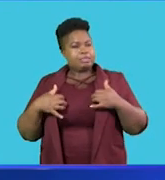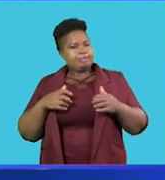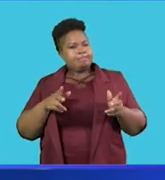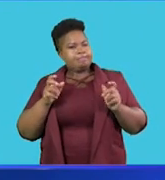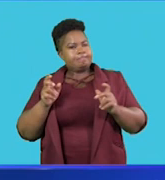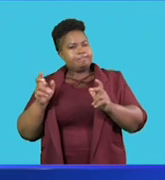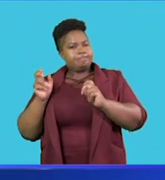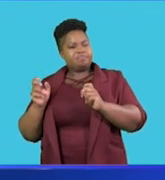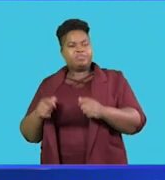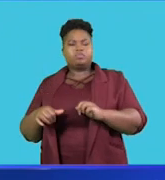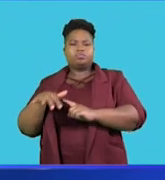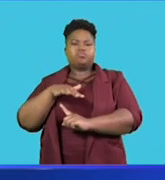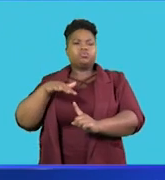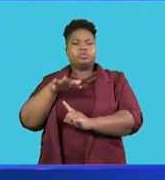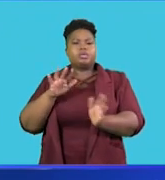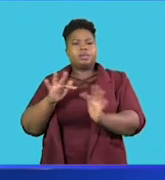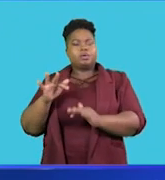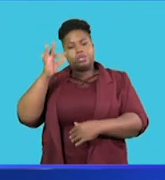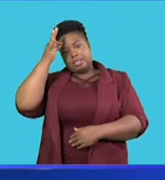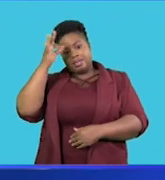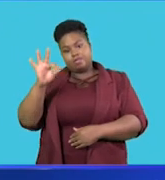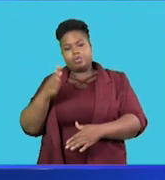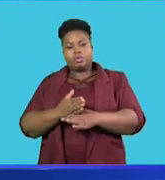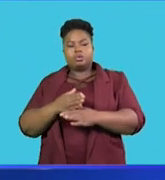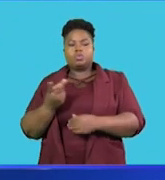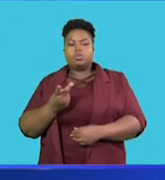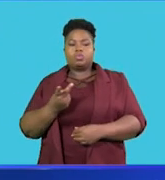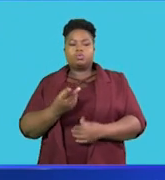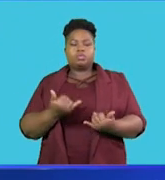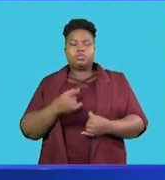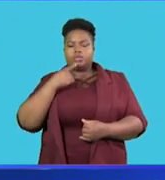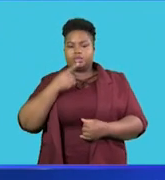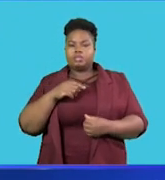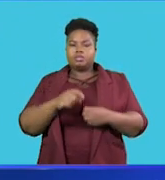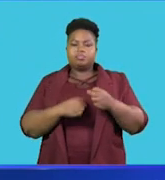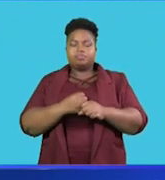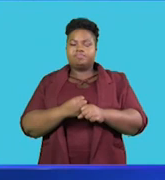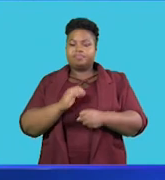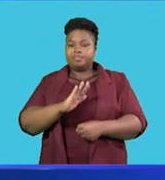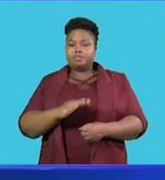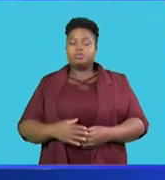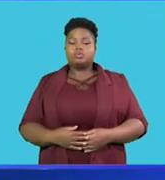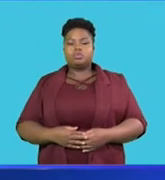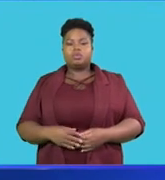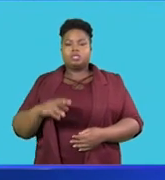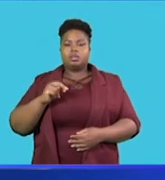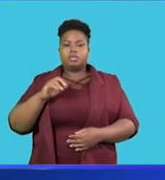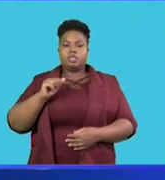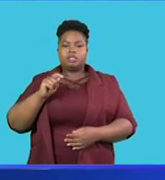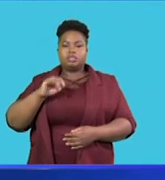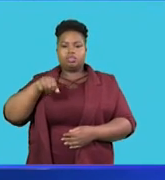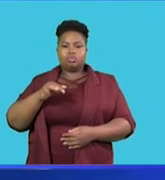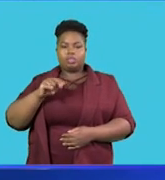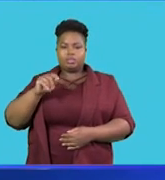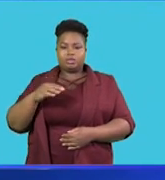akaretsang katleho le maima a teng tshebetsong ya puso esitana le moralo wa porohama tsa selemo tsa mmuso. Moedi wa Net Joint Sailing